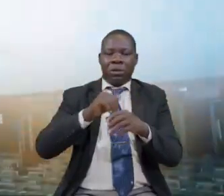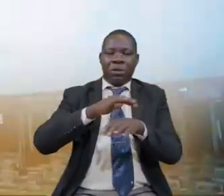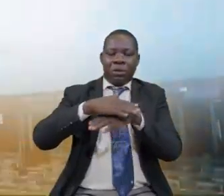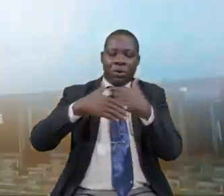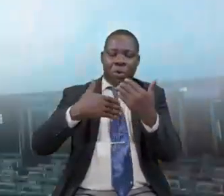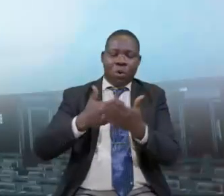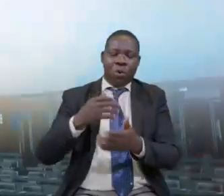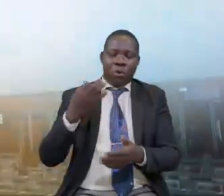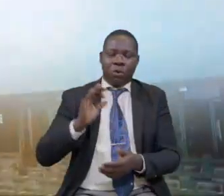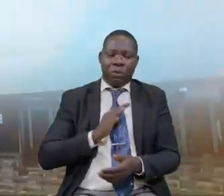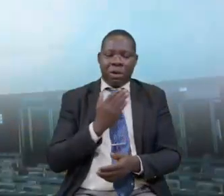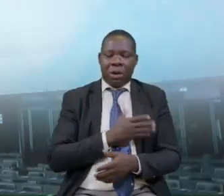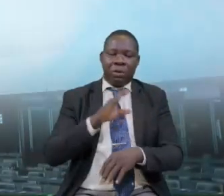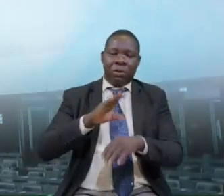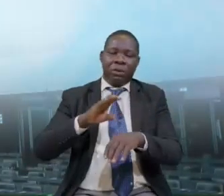globally.